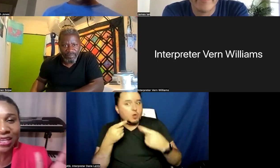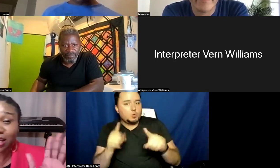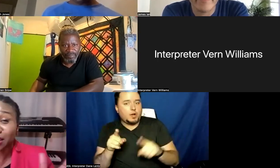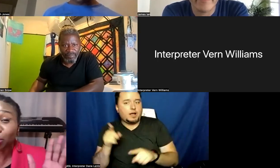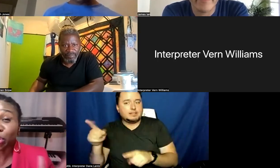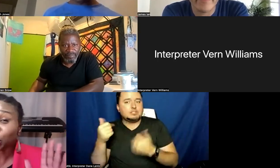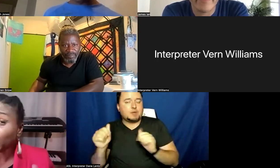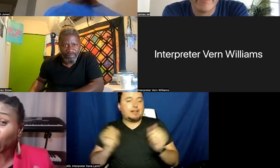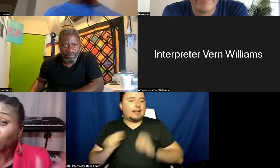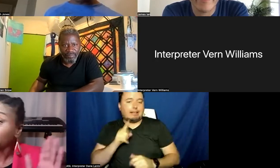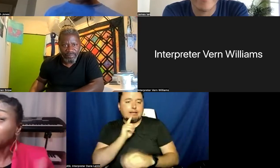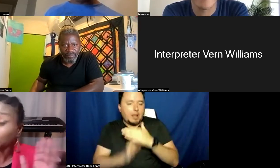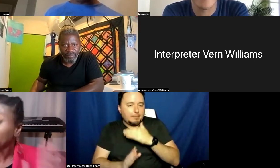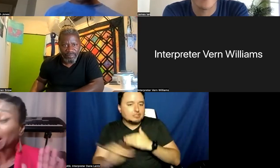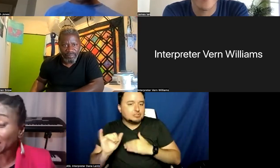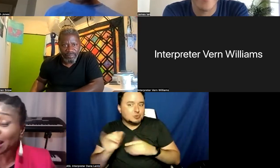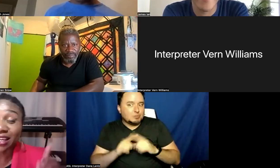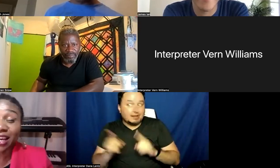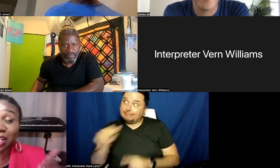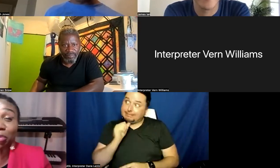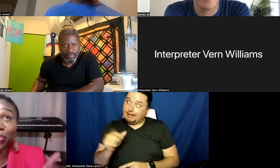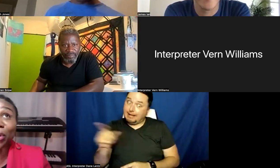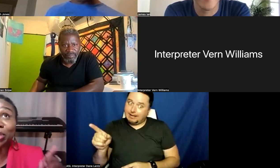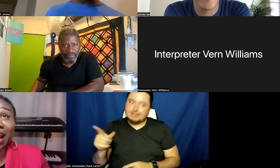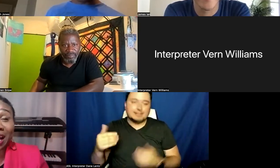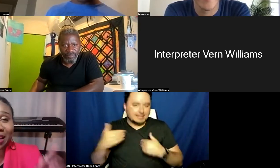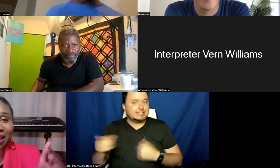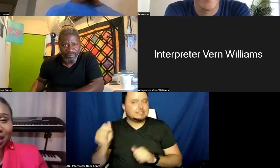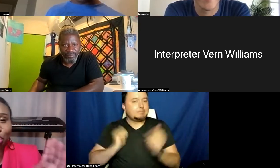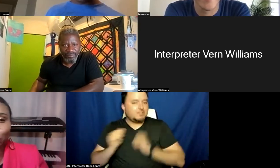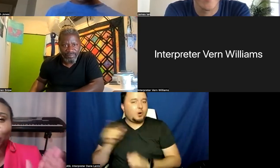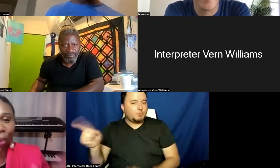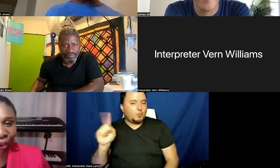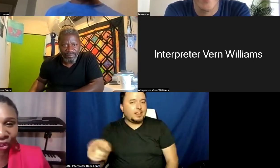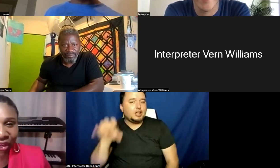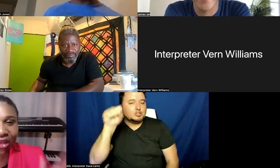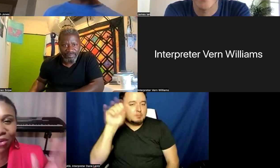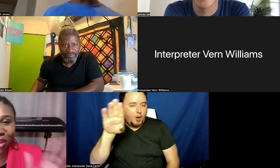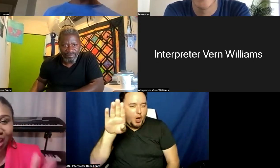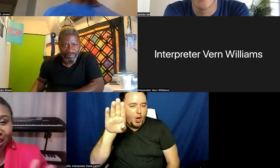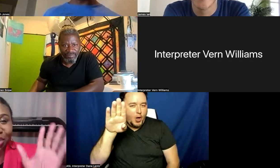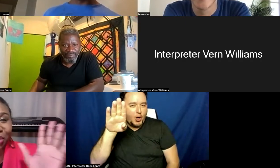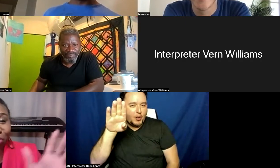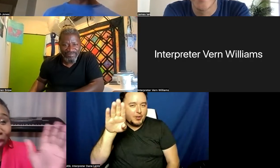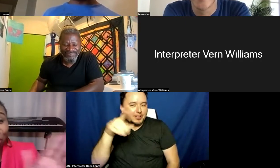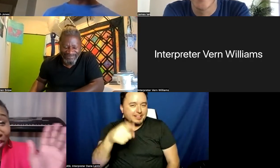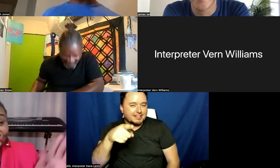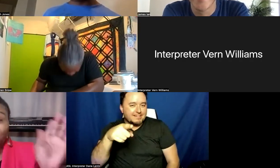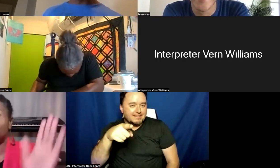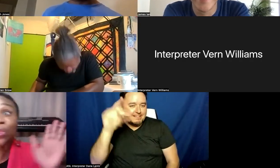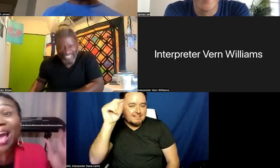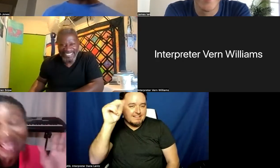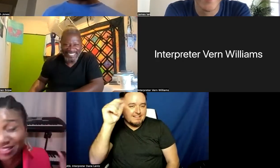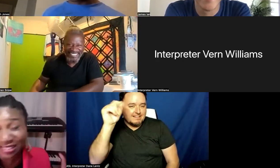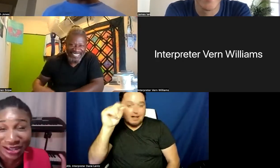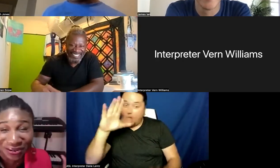to act like he's humble too, but he sure ain't. He has performed at the Super Bowl. Okay, so everybody please just